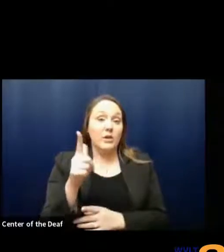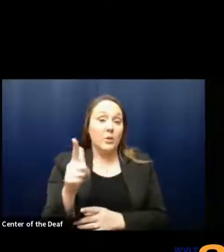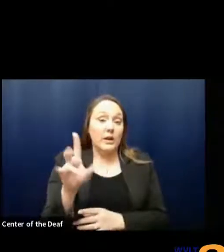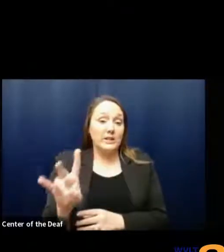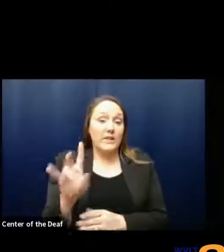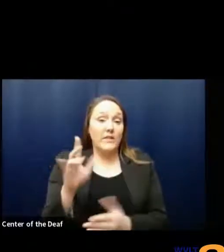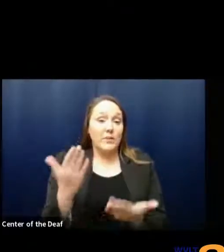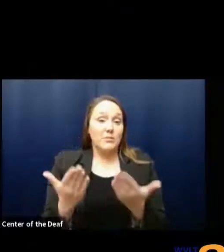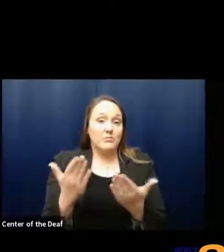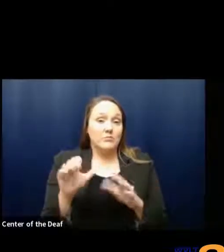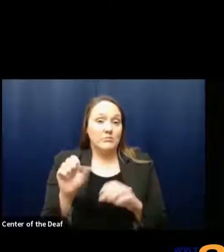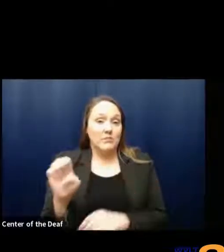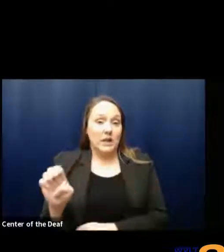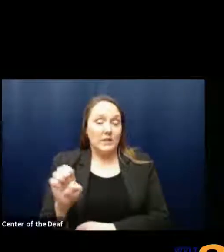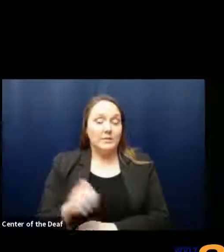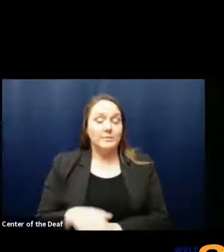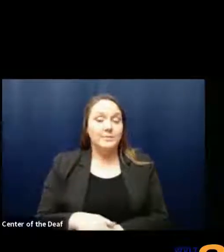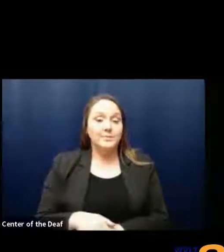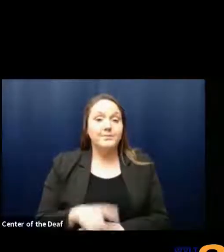probable cases.